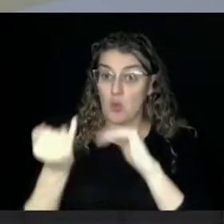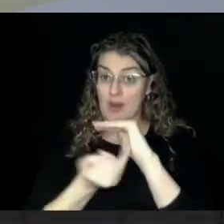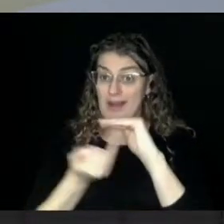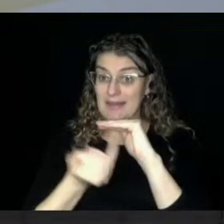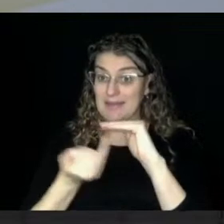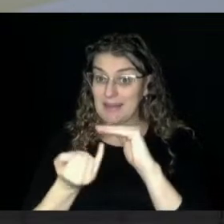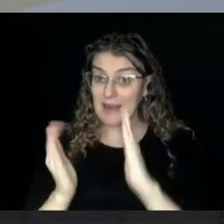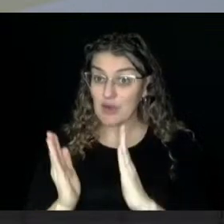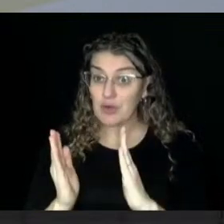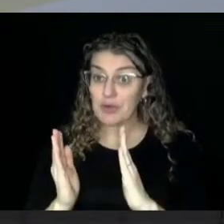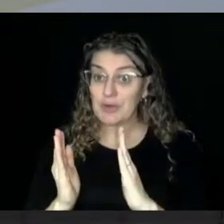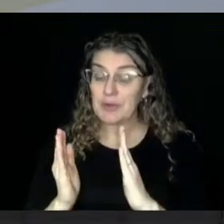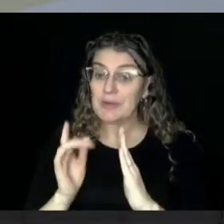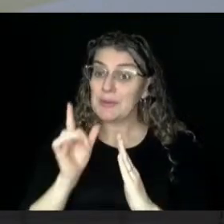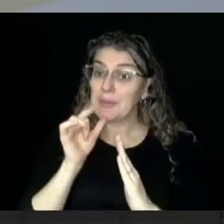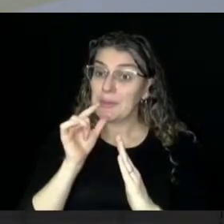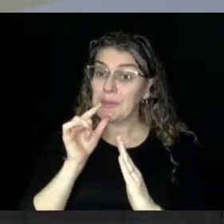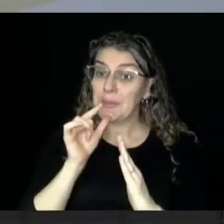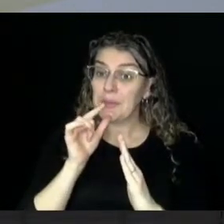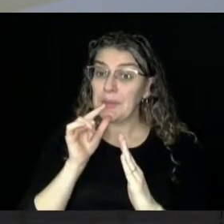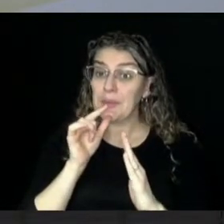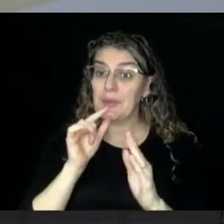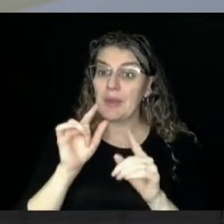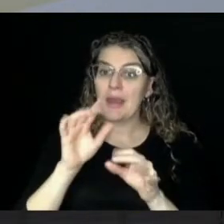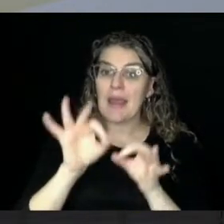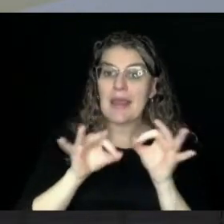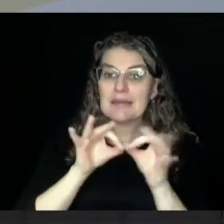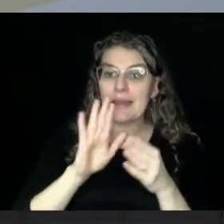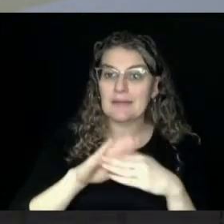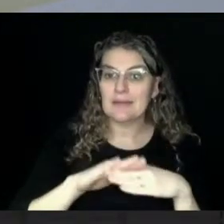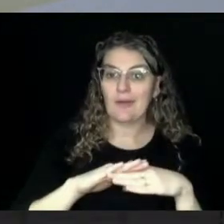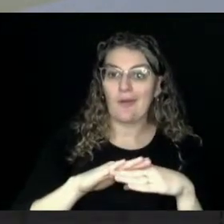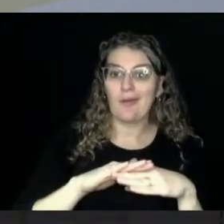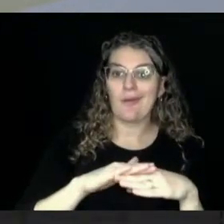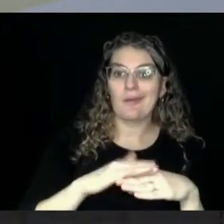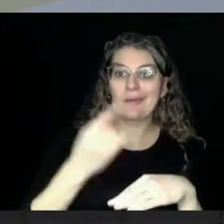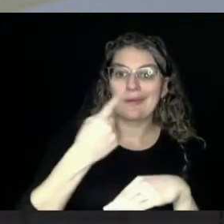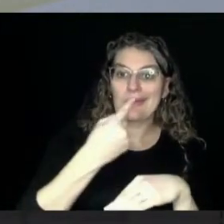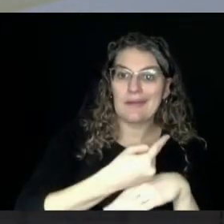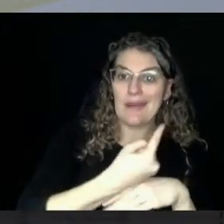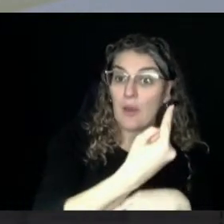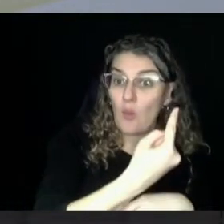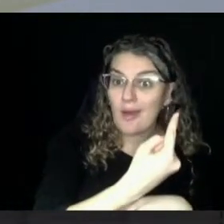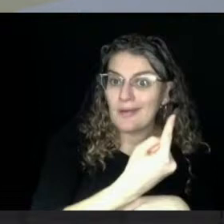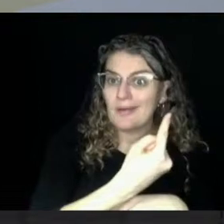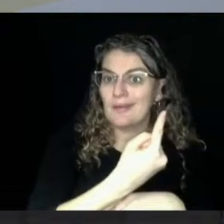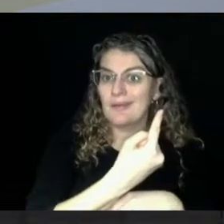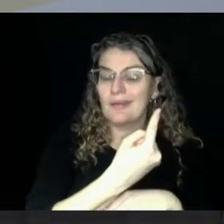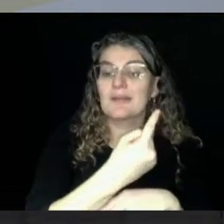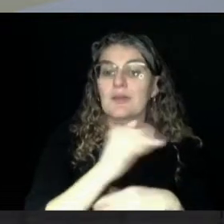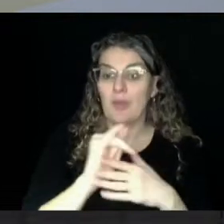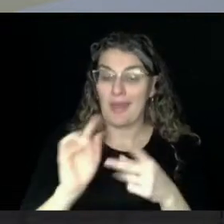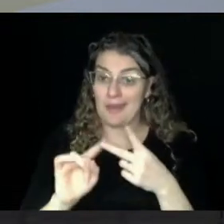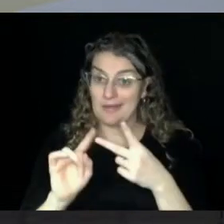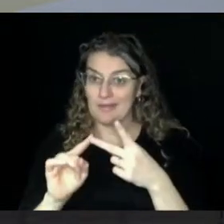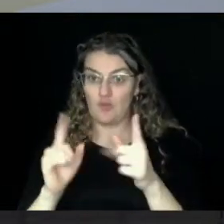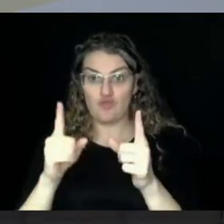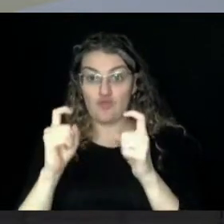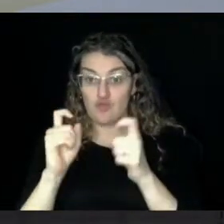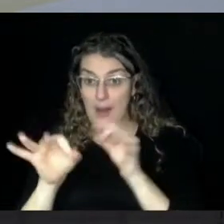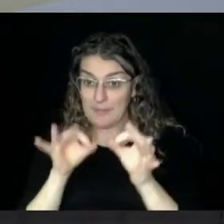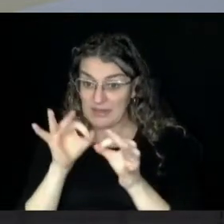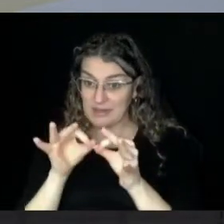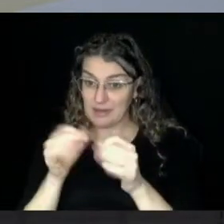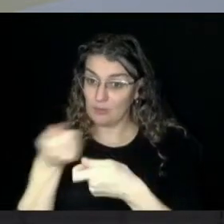be tested at day 0 to 1, so they might be going to get tested the next day. So this could replace that test. And so